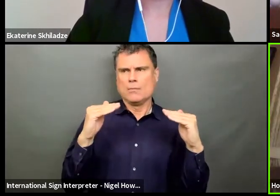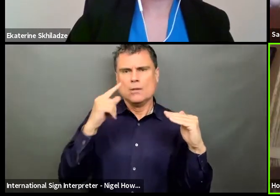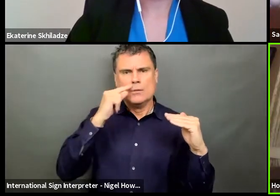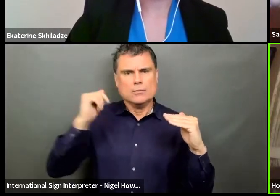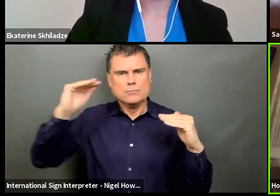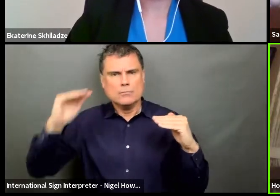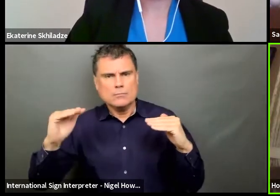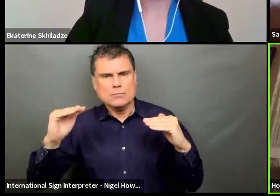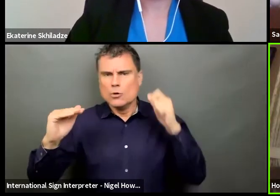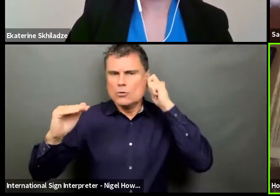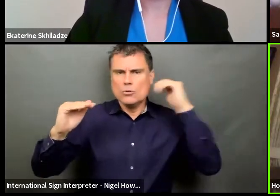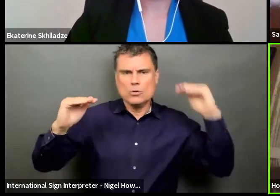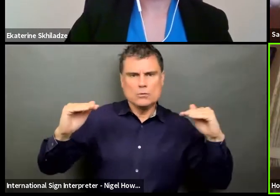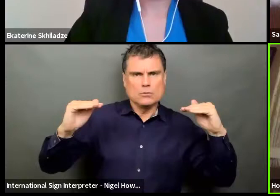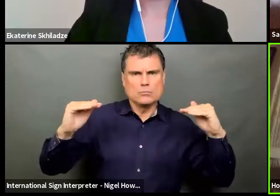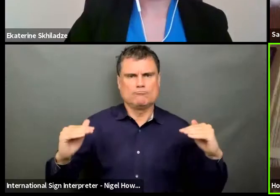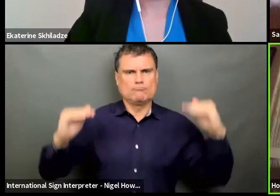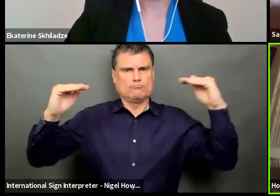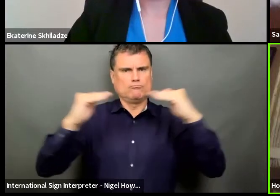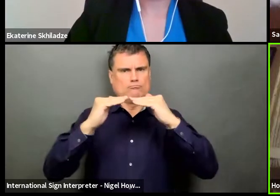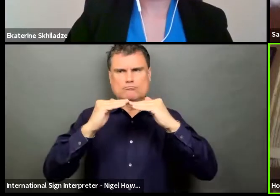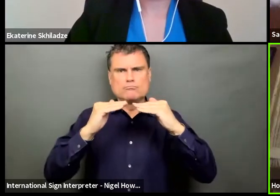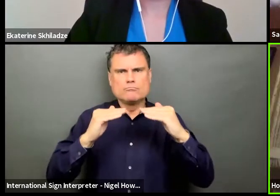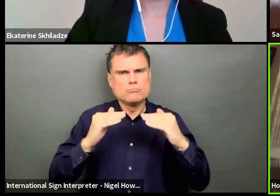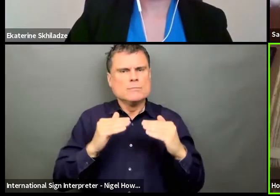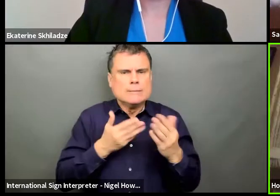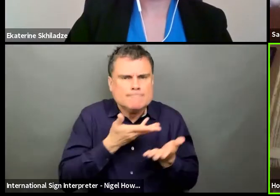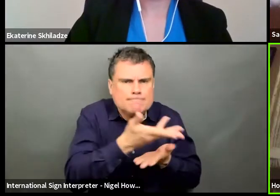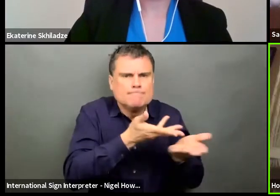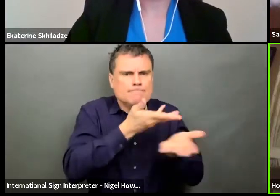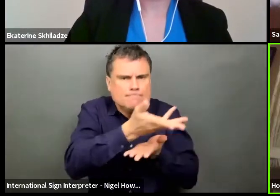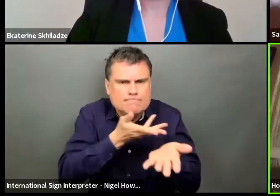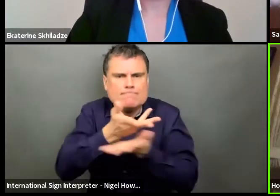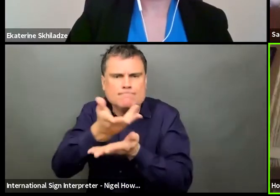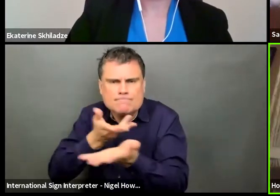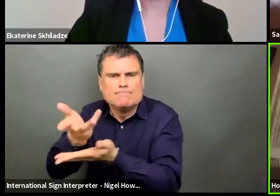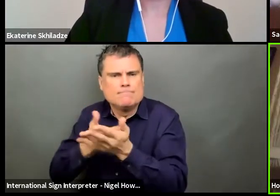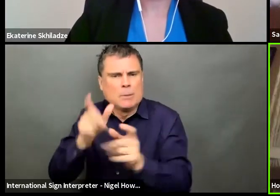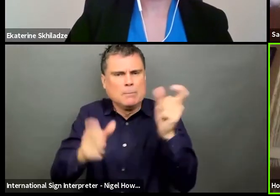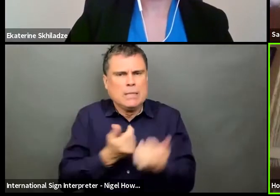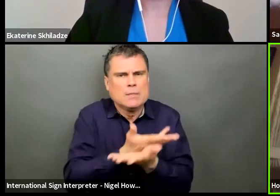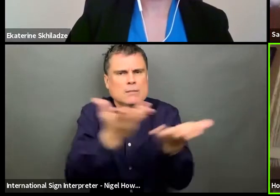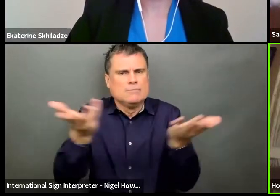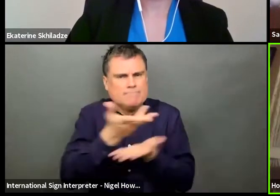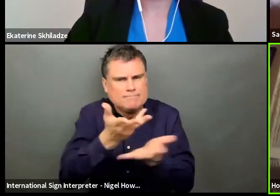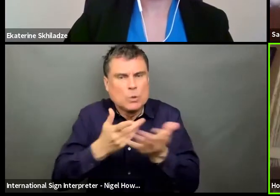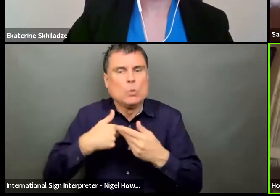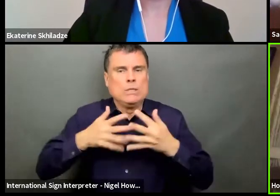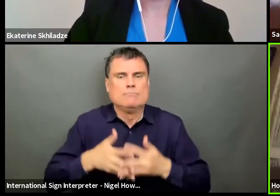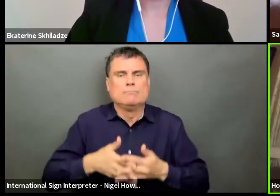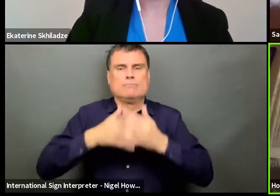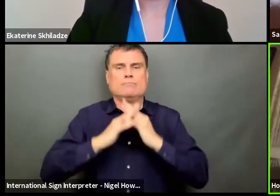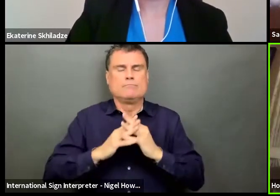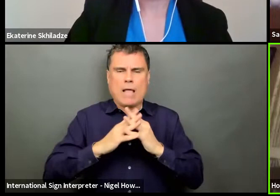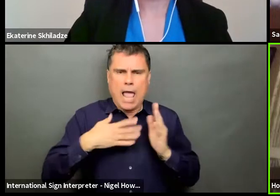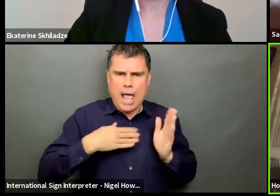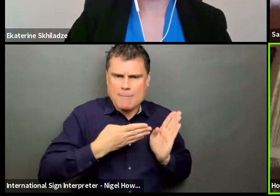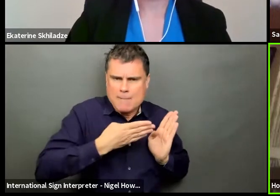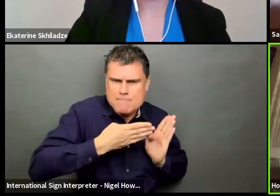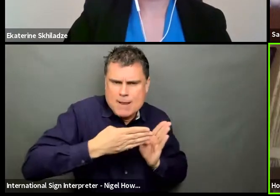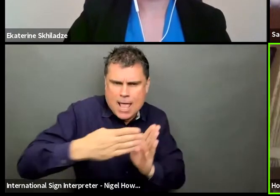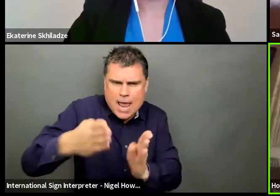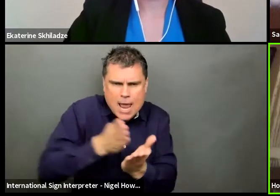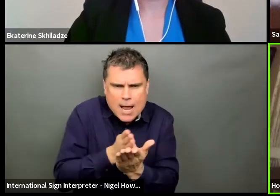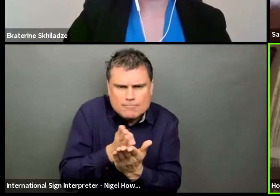multi-stakeholder consultations. This strategy is an important step towards efforts to meet the need